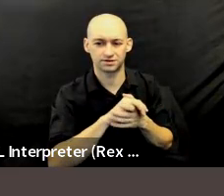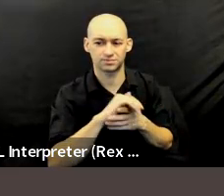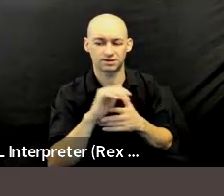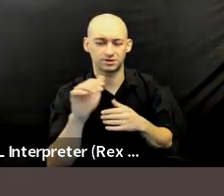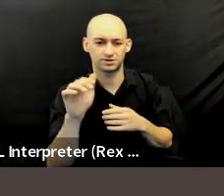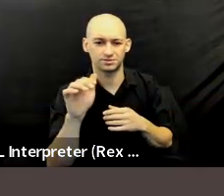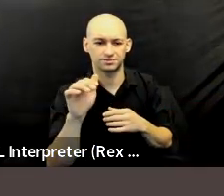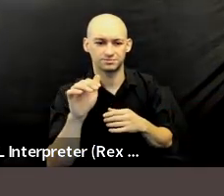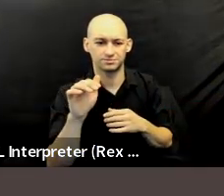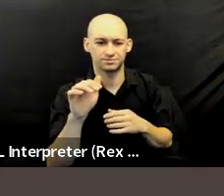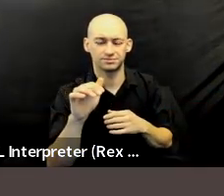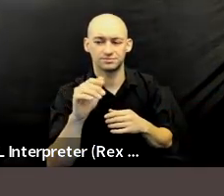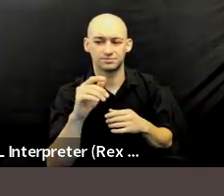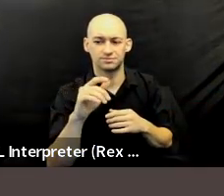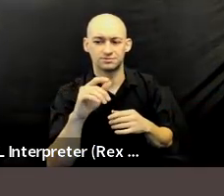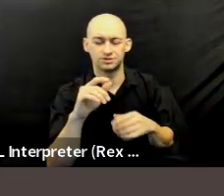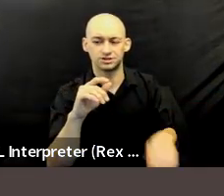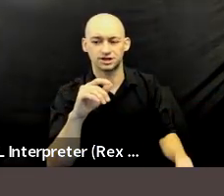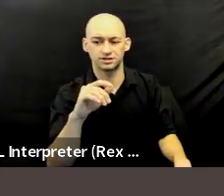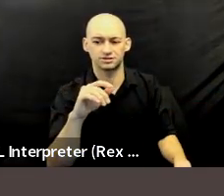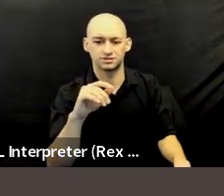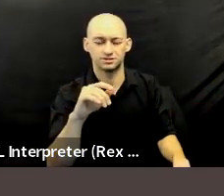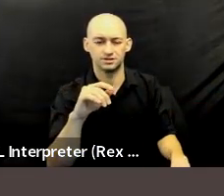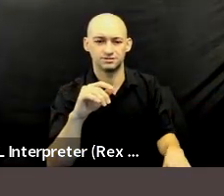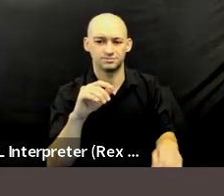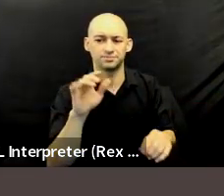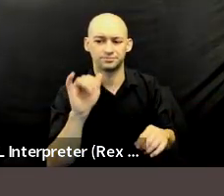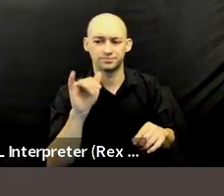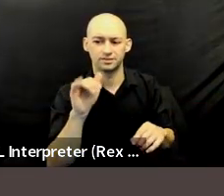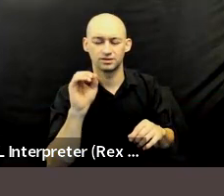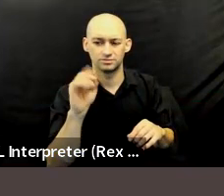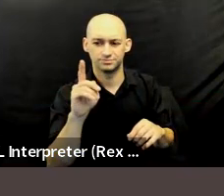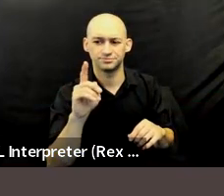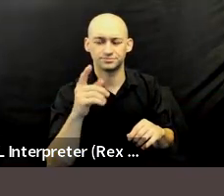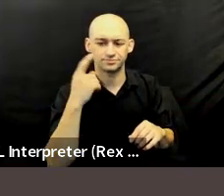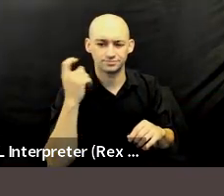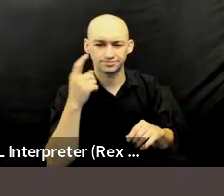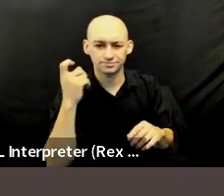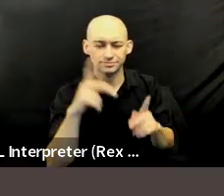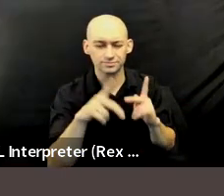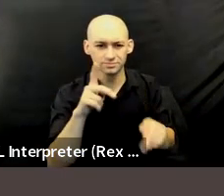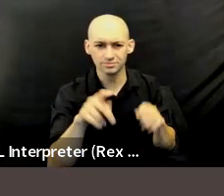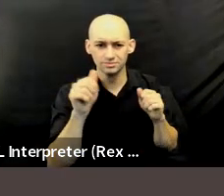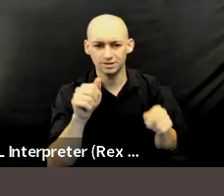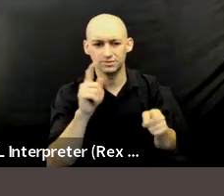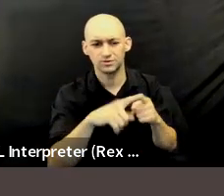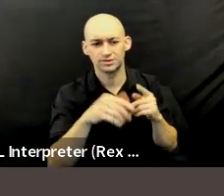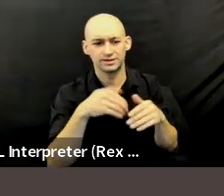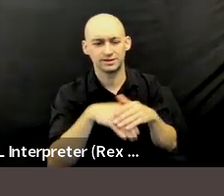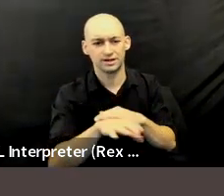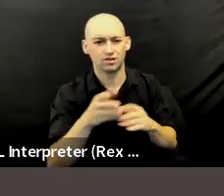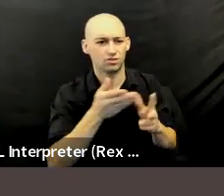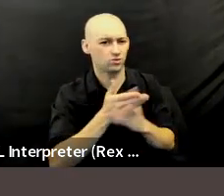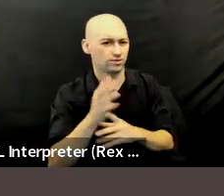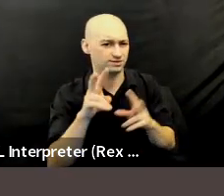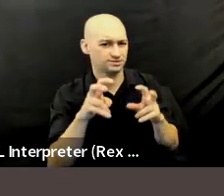What happened, and how do we know that this is okay? And it's because people were able to get in and do those assessments that they